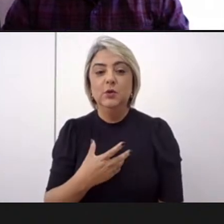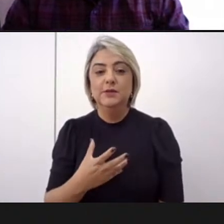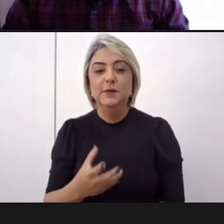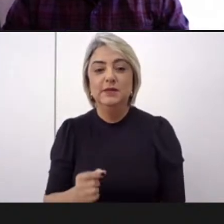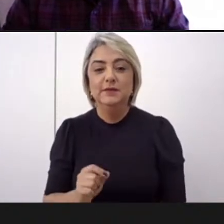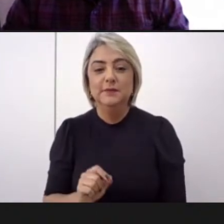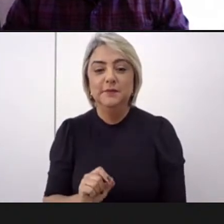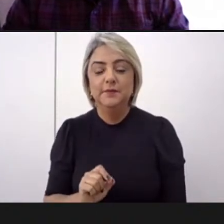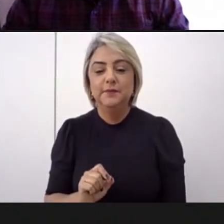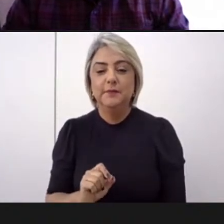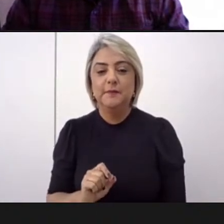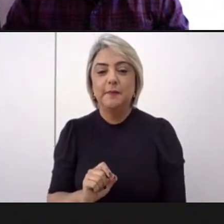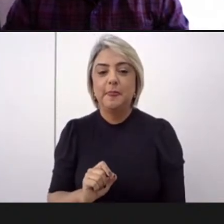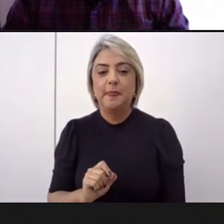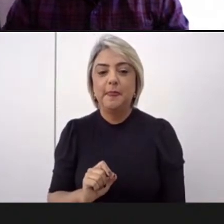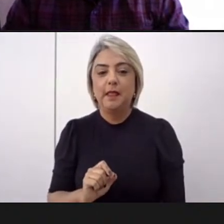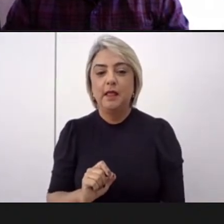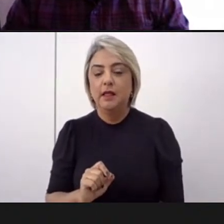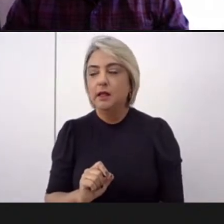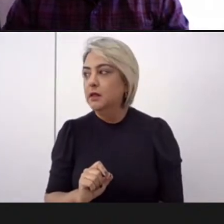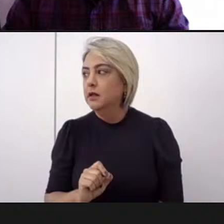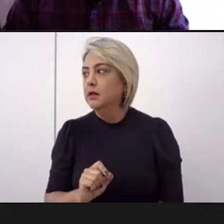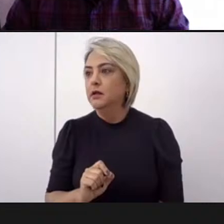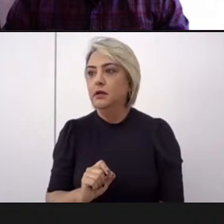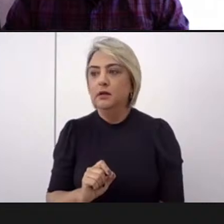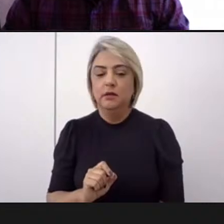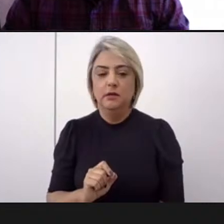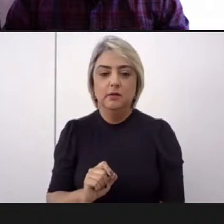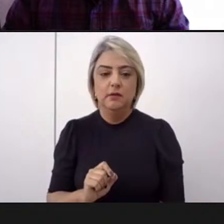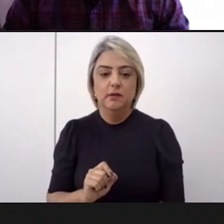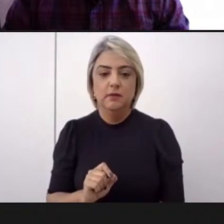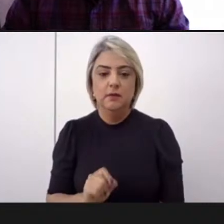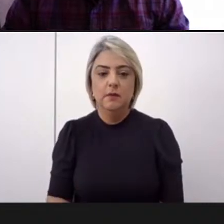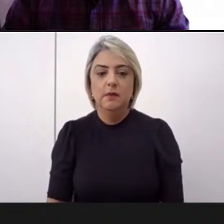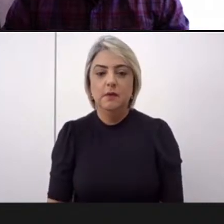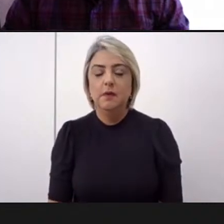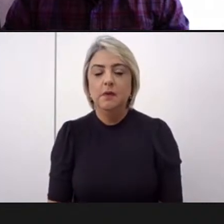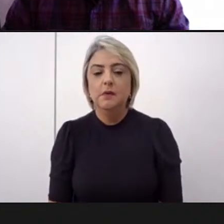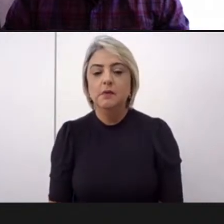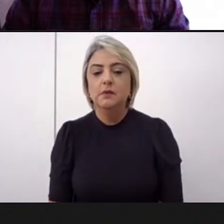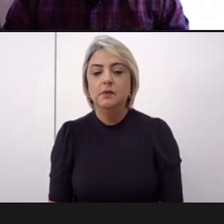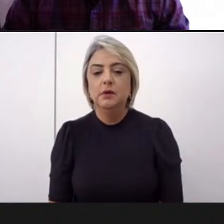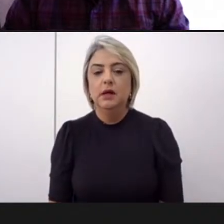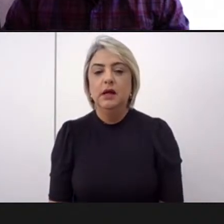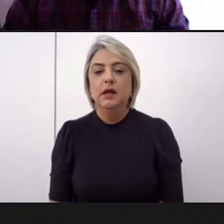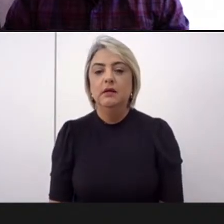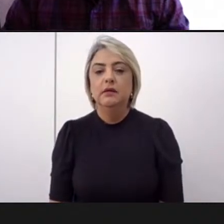on doing litigation in European jurisdiction